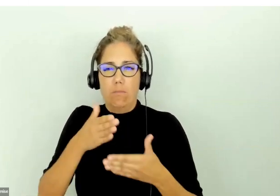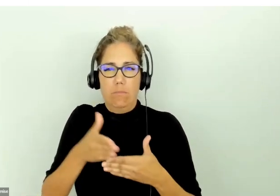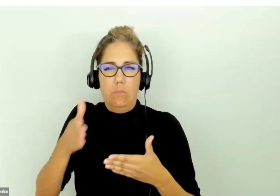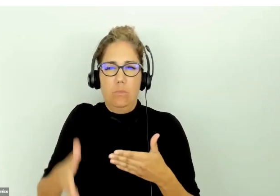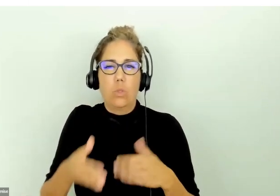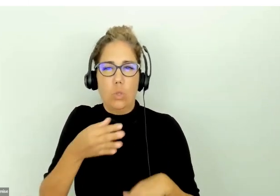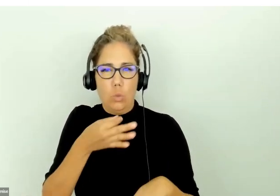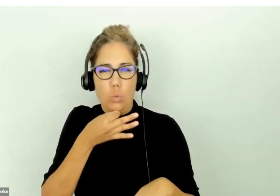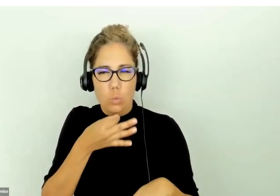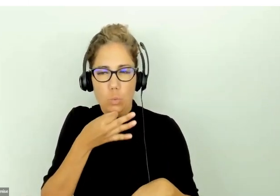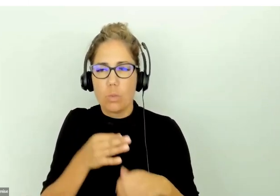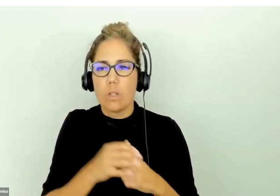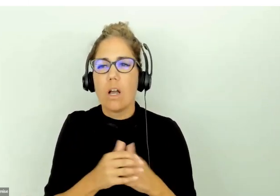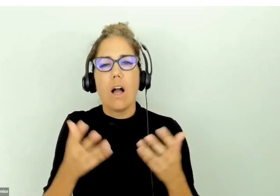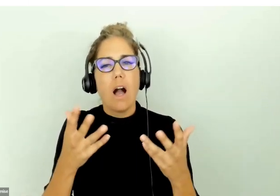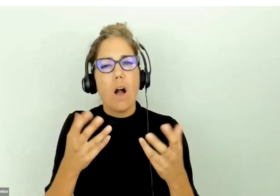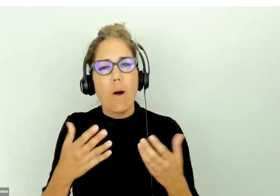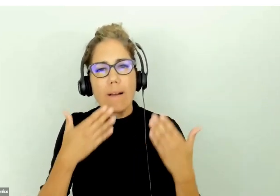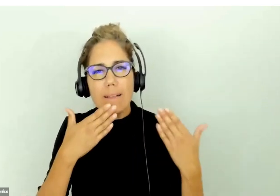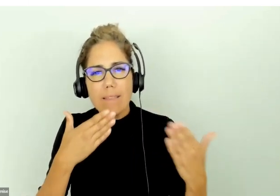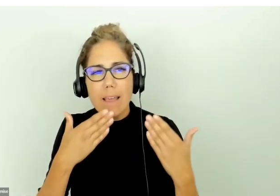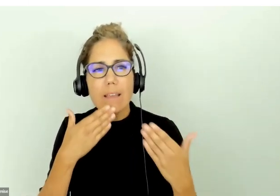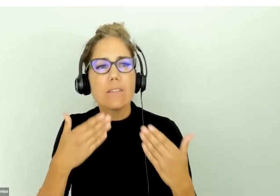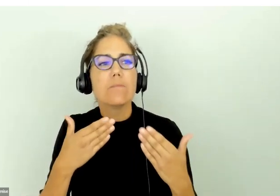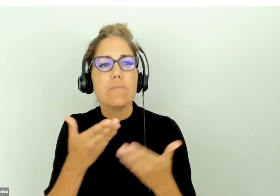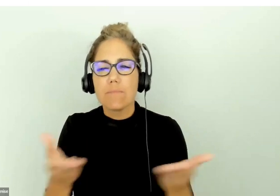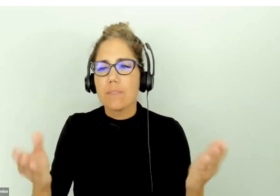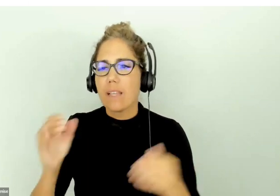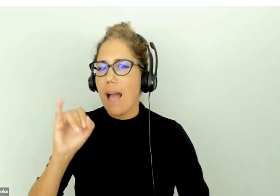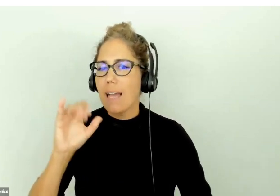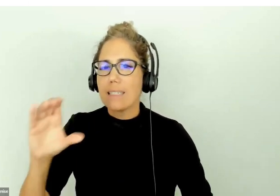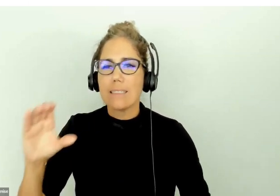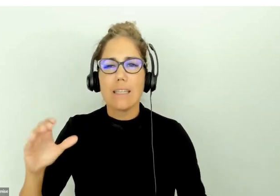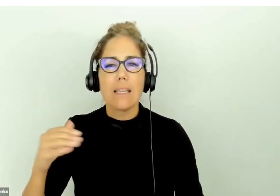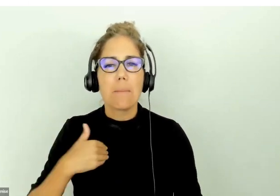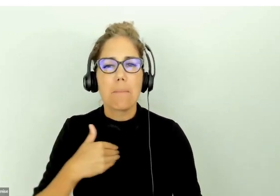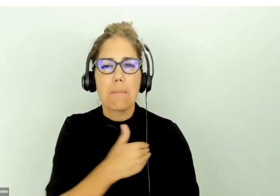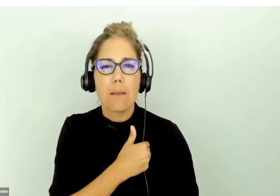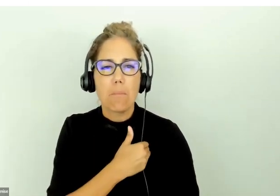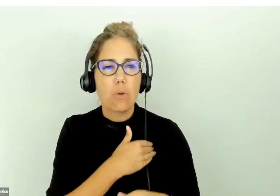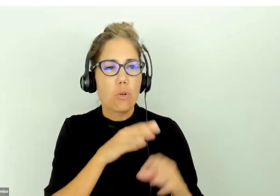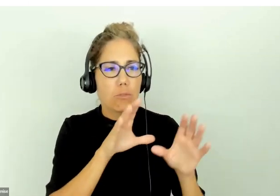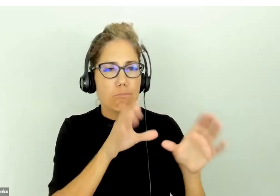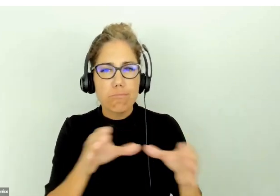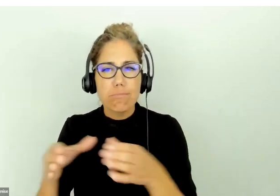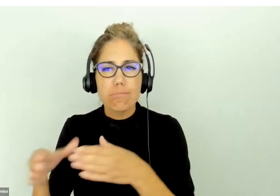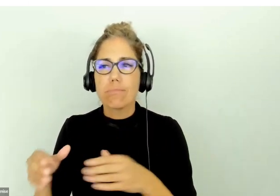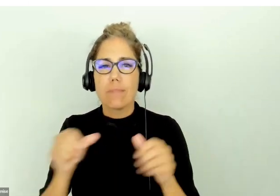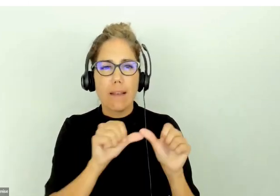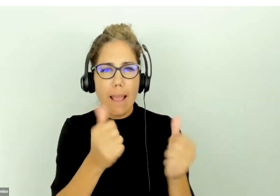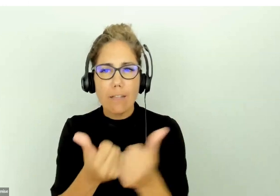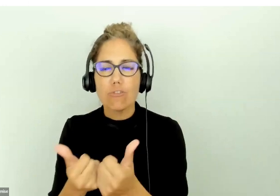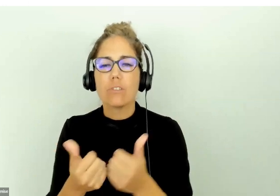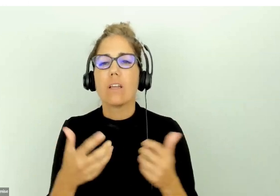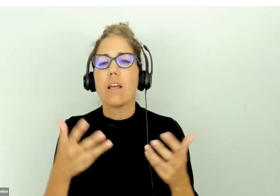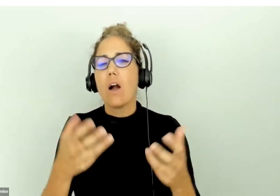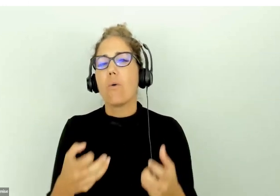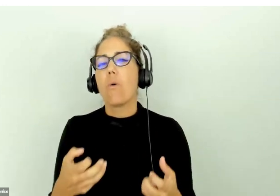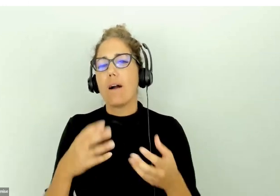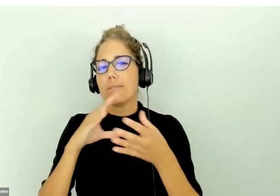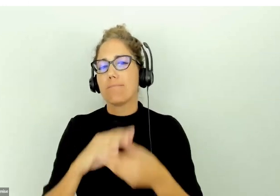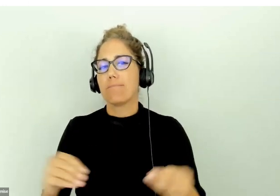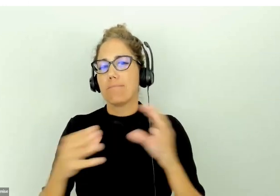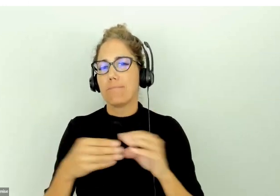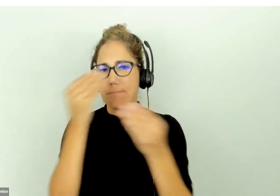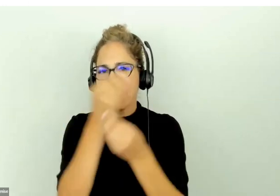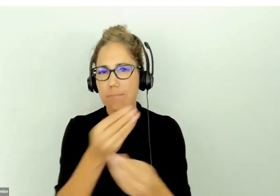today's remarks, I really want to thank each of the ICC member departments and agencies. And I just want to share a story. Many of